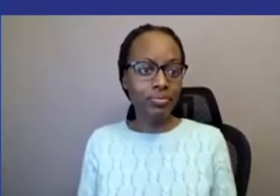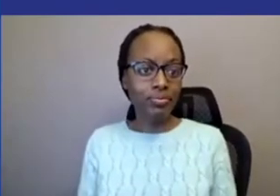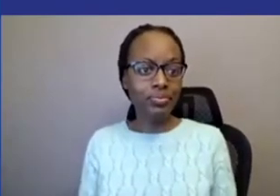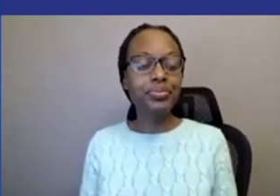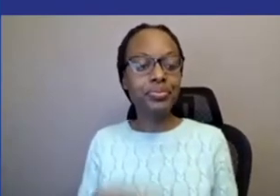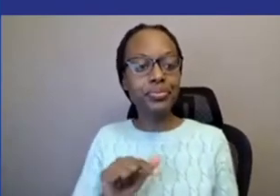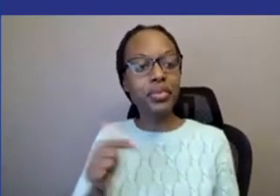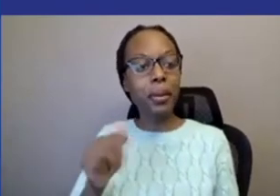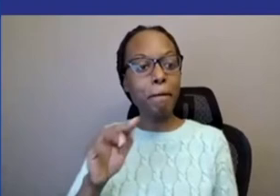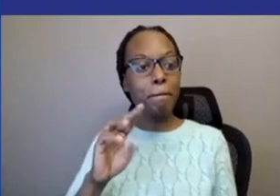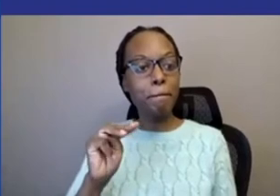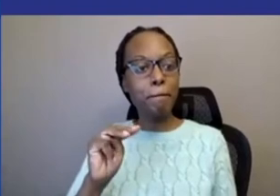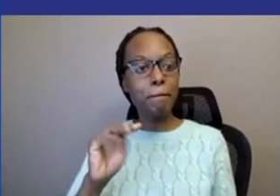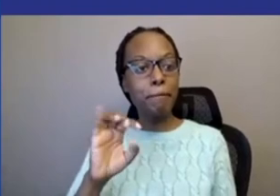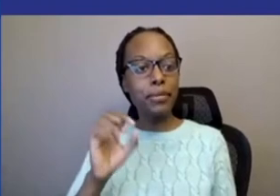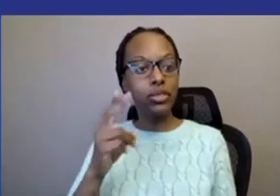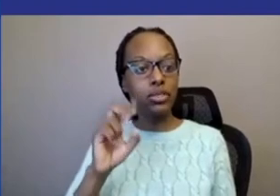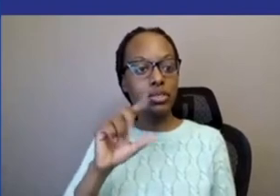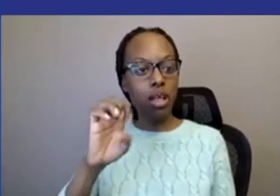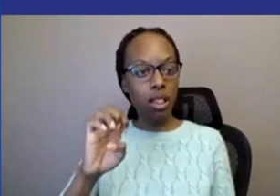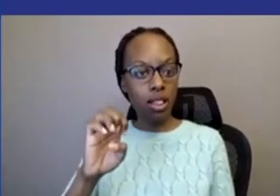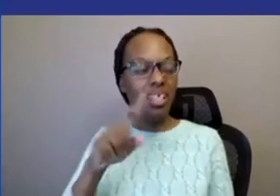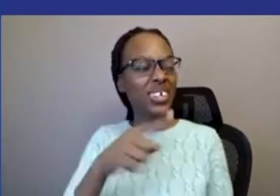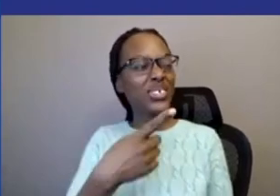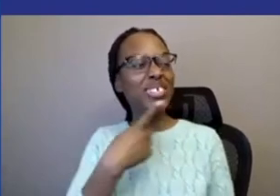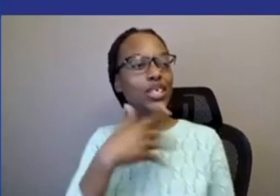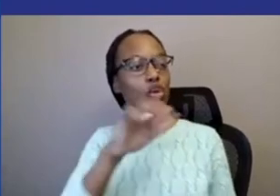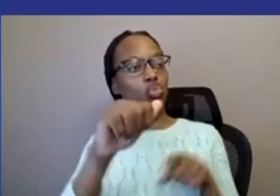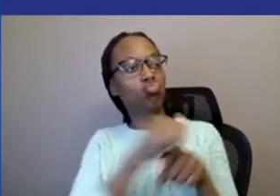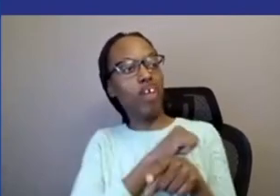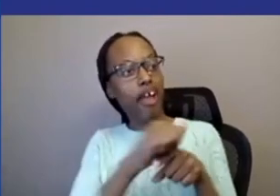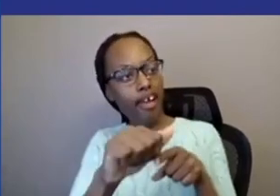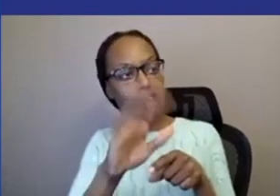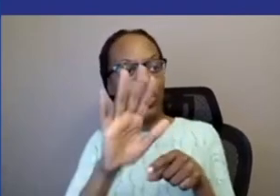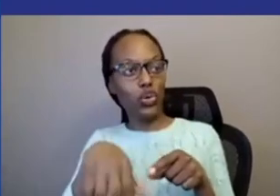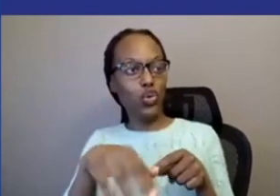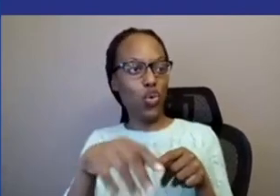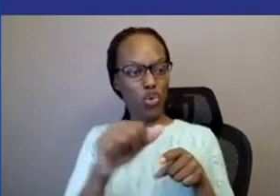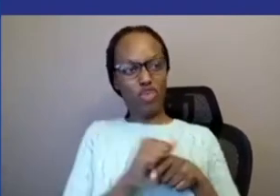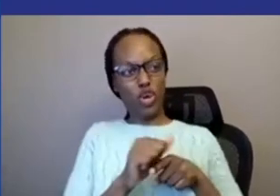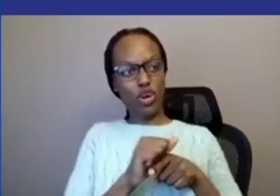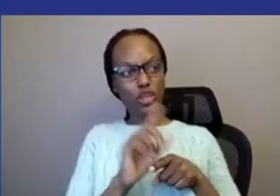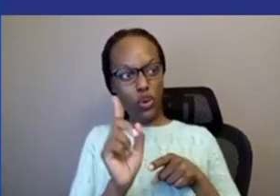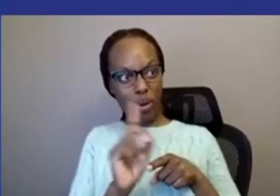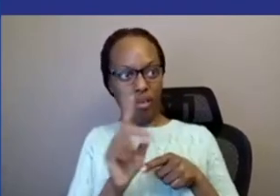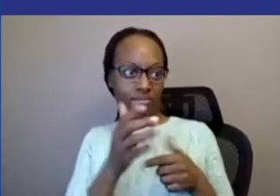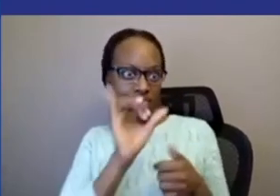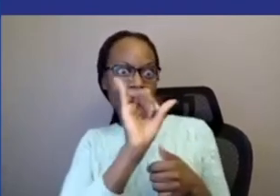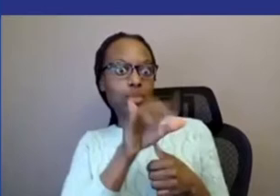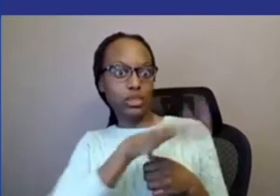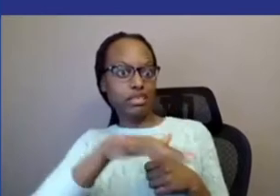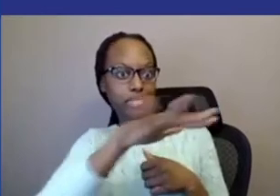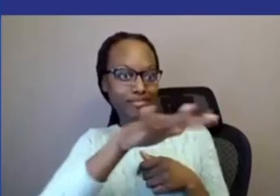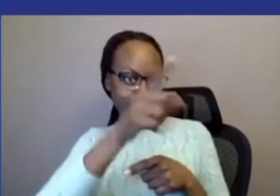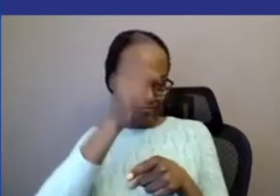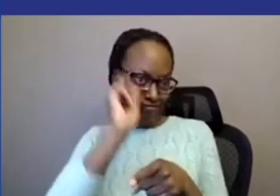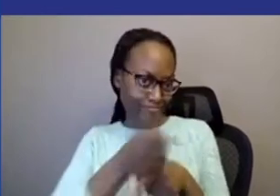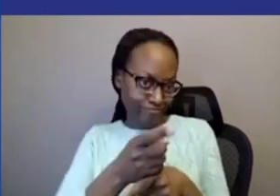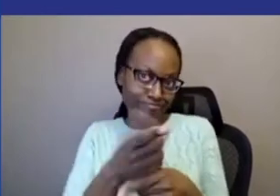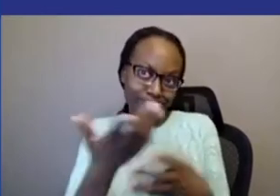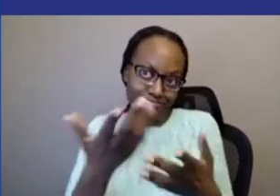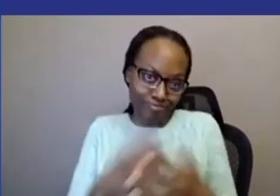Thank you. And just going back to your training ground and your rehearsal spaces, that is our rehearsal and that is our training. So, you know,